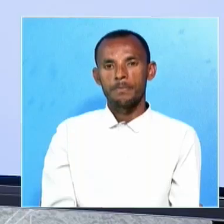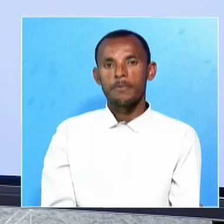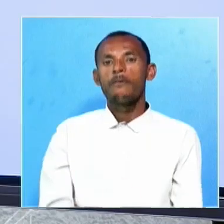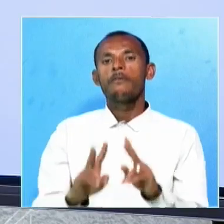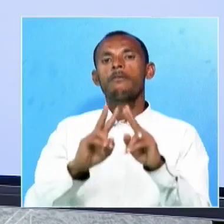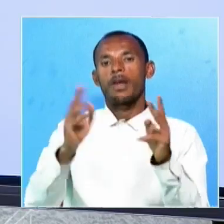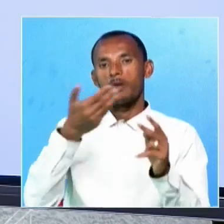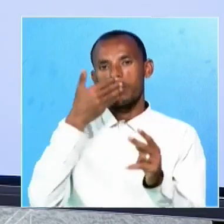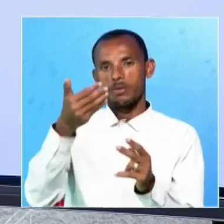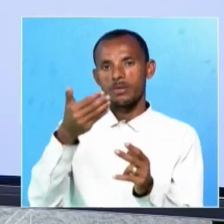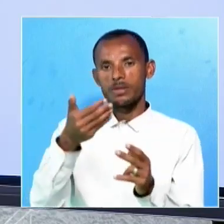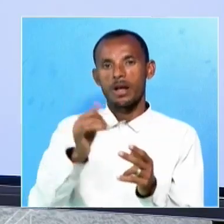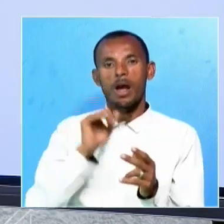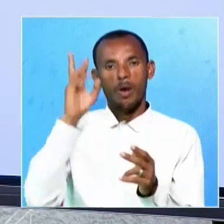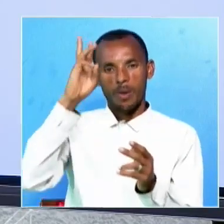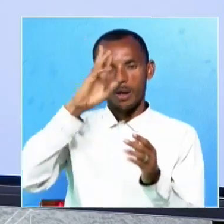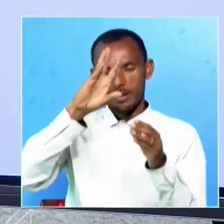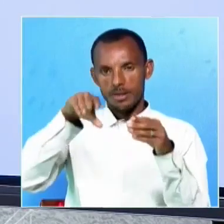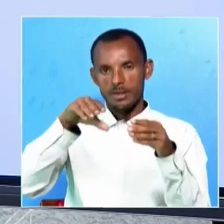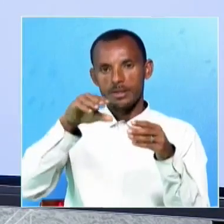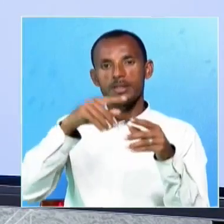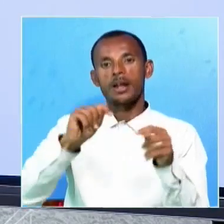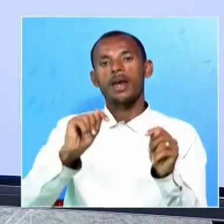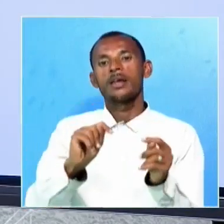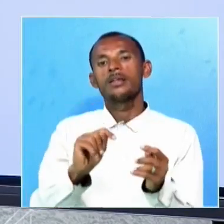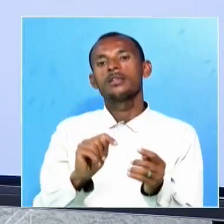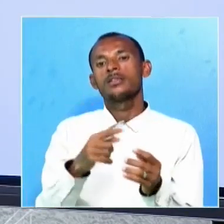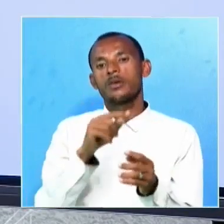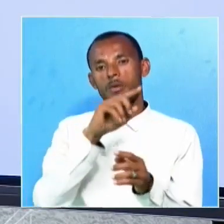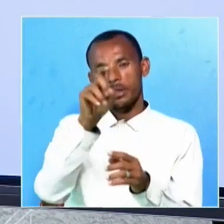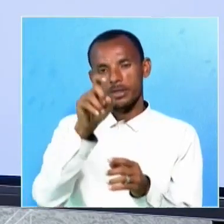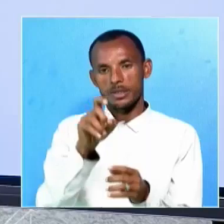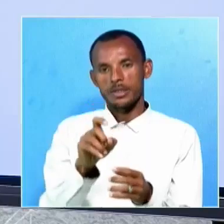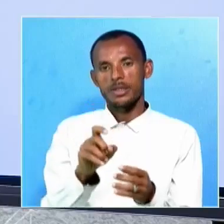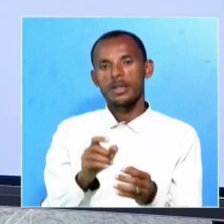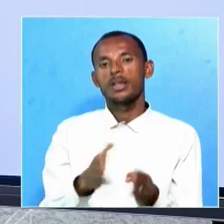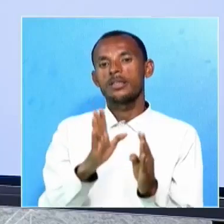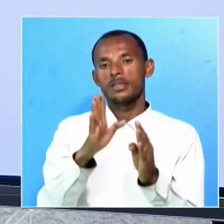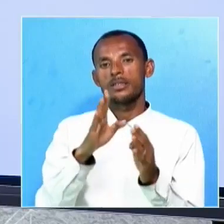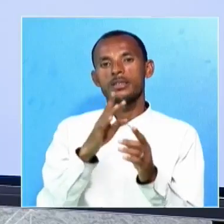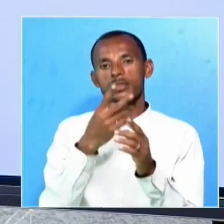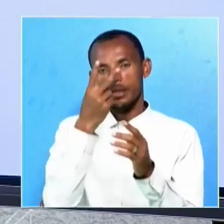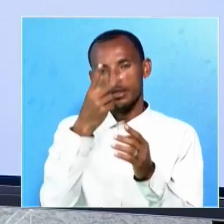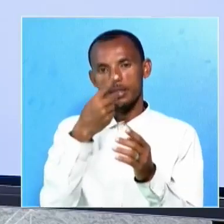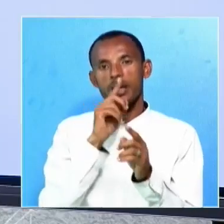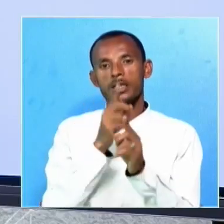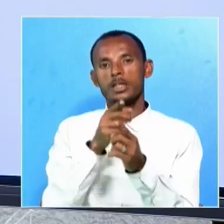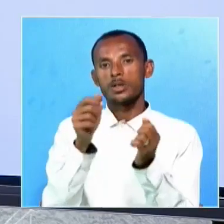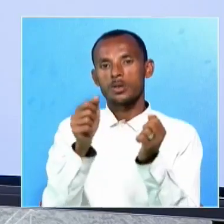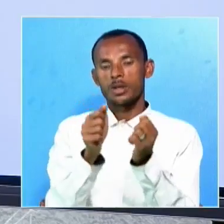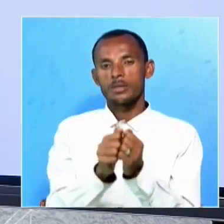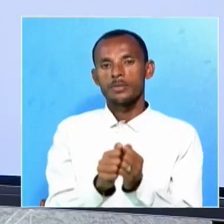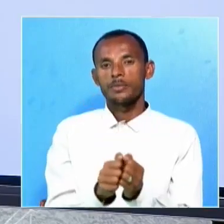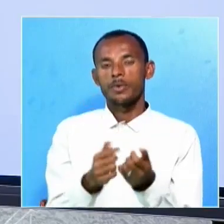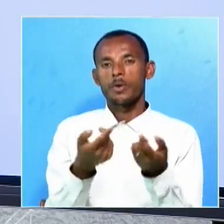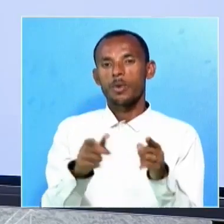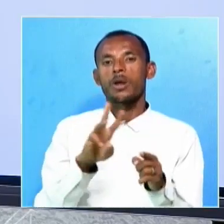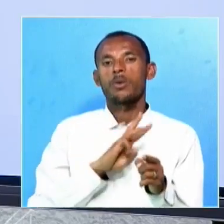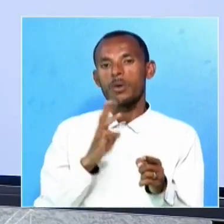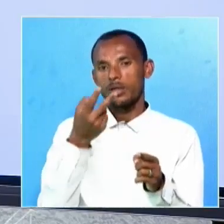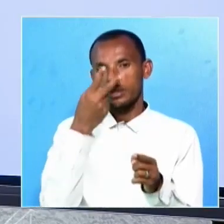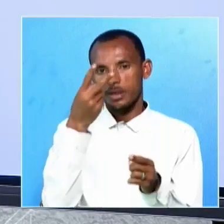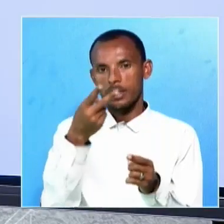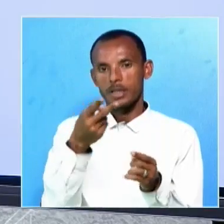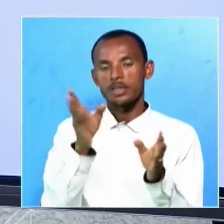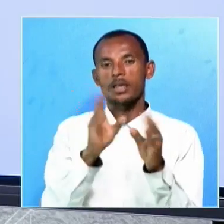Very good. Have you tried the question? Now let's see the answer together. When we see set